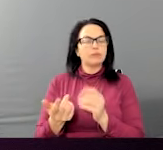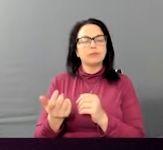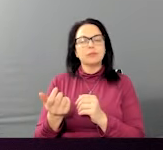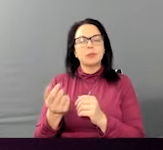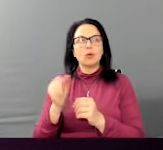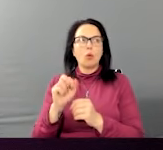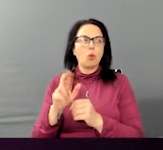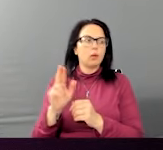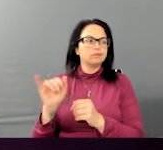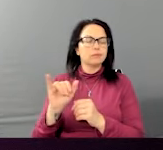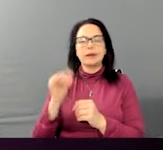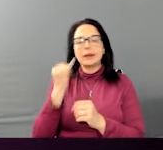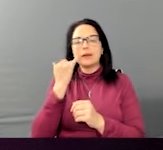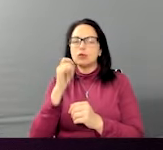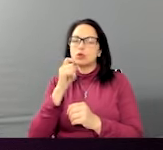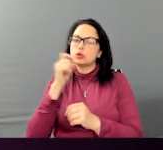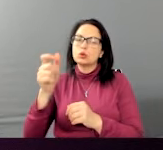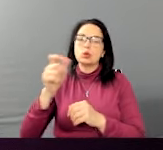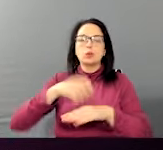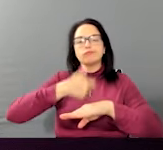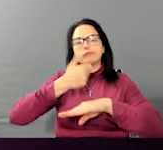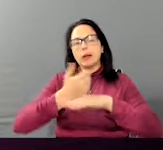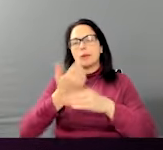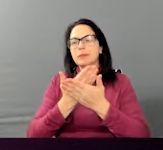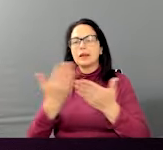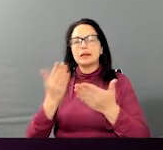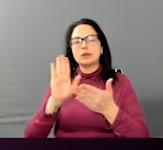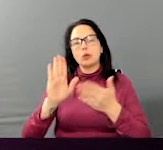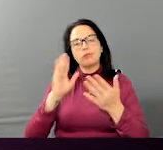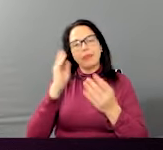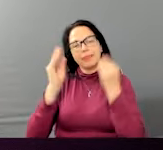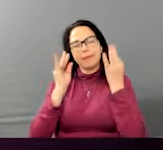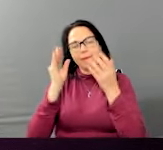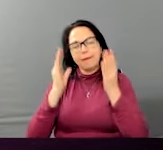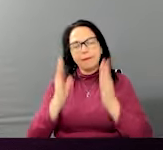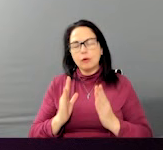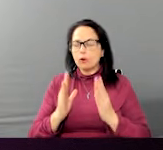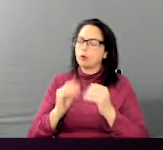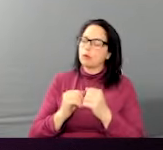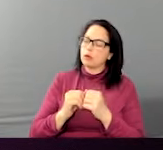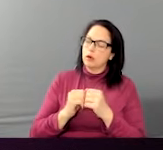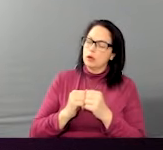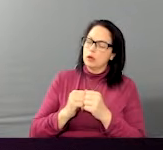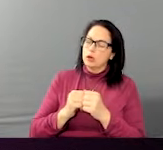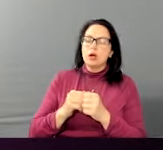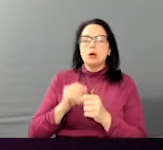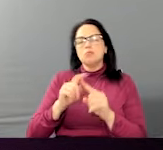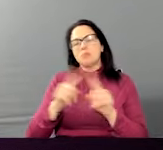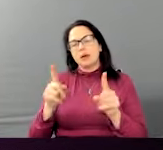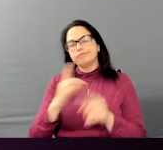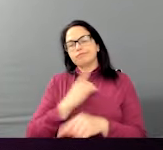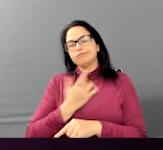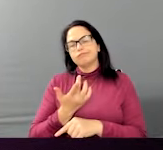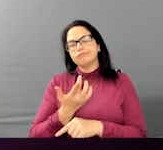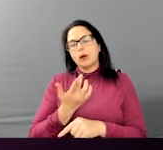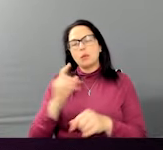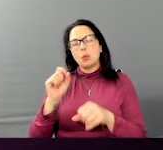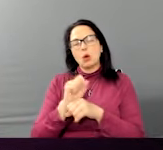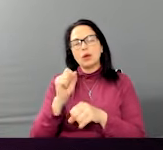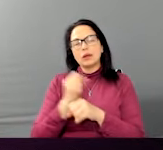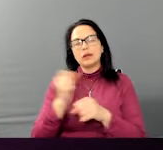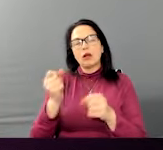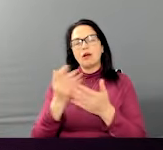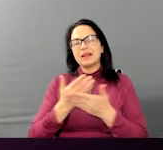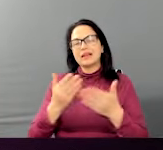just that's all you do all day, you're probably working on existing code. And that's the thing that Remix